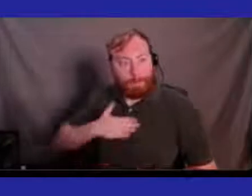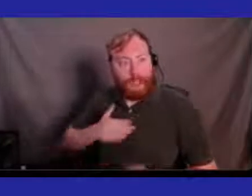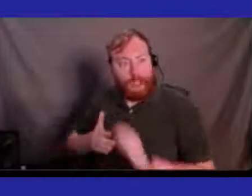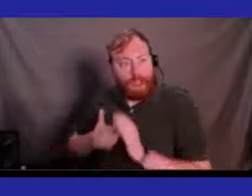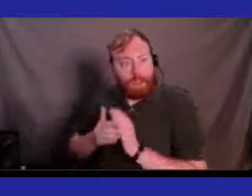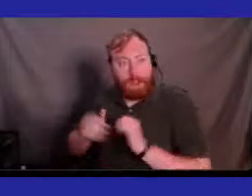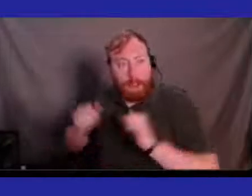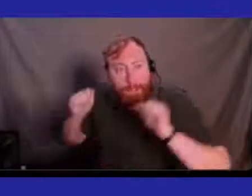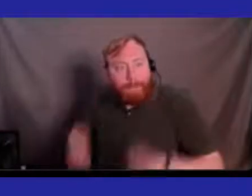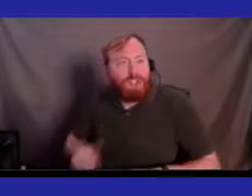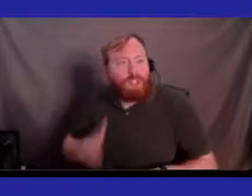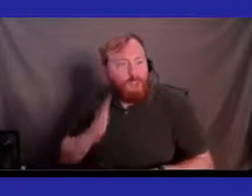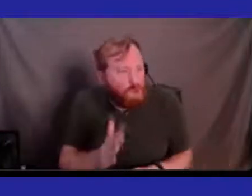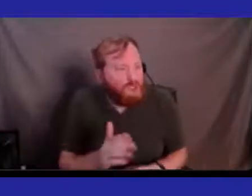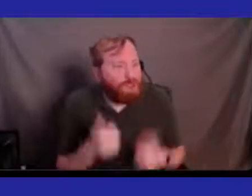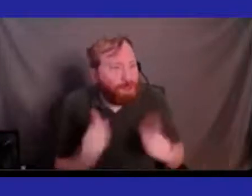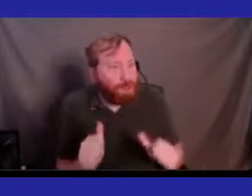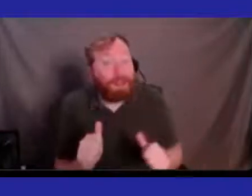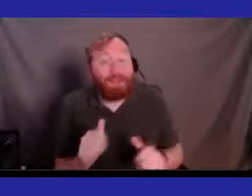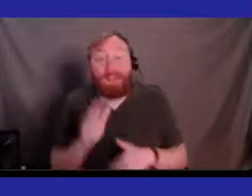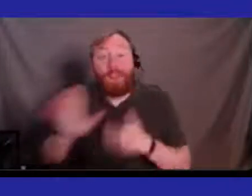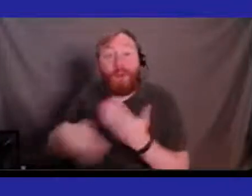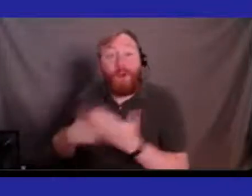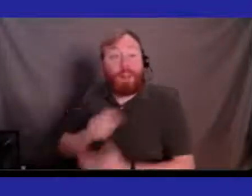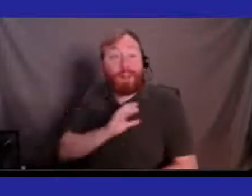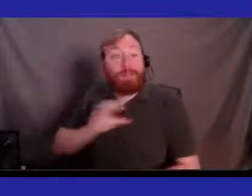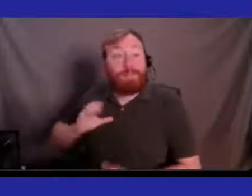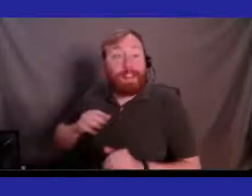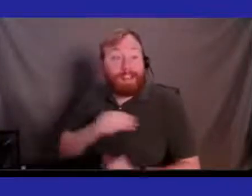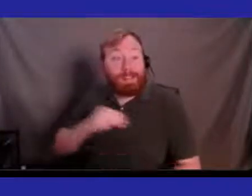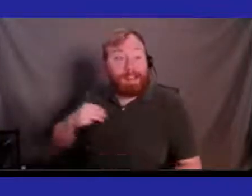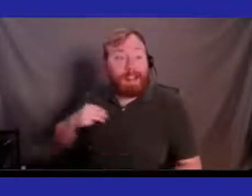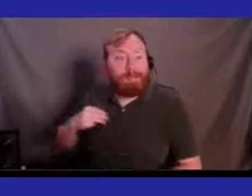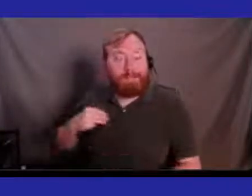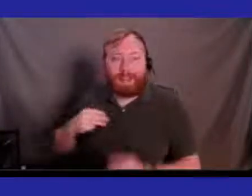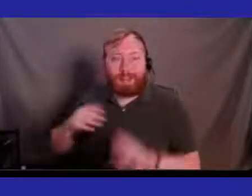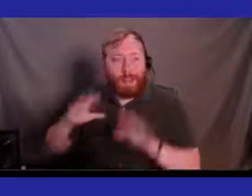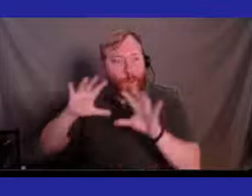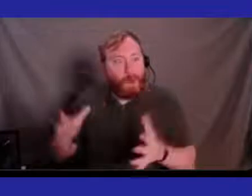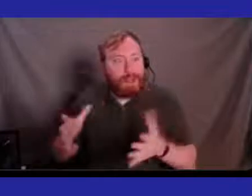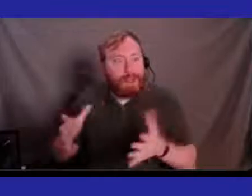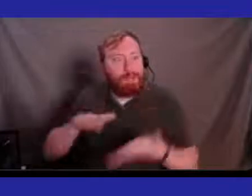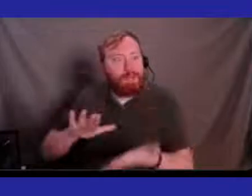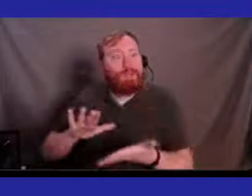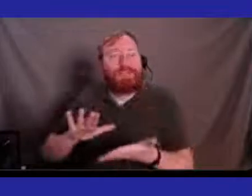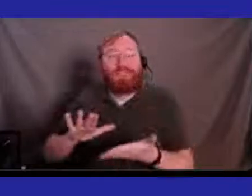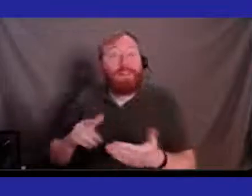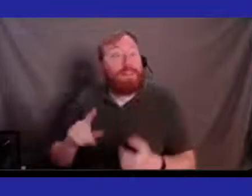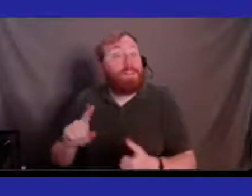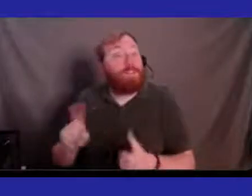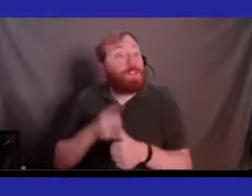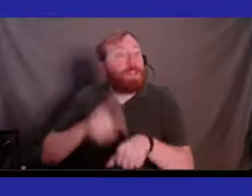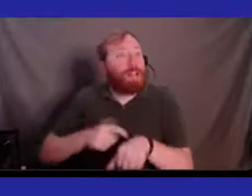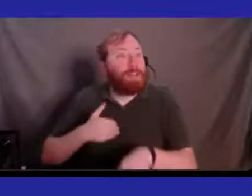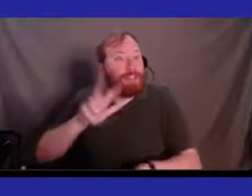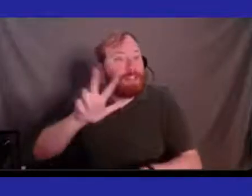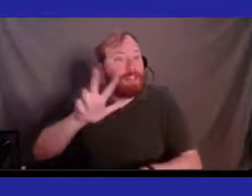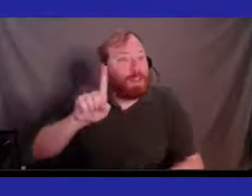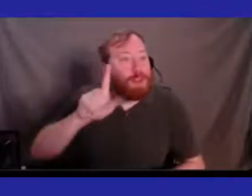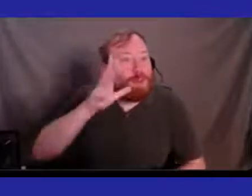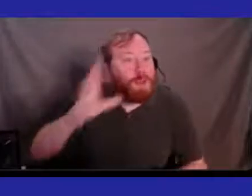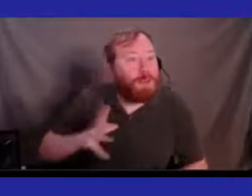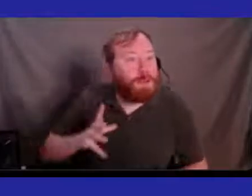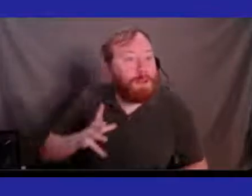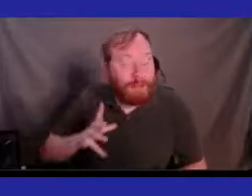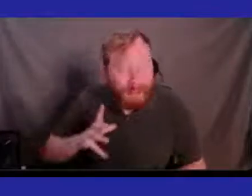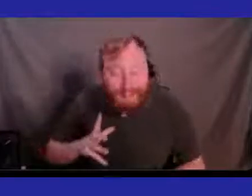city council members. We have a holistic approach. That's the first time we have 31 women serving. We're trying our very best to deliver for our